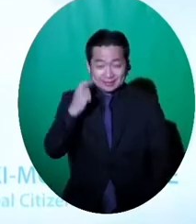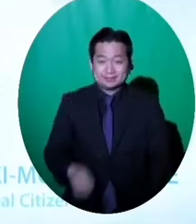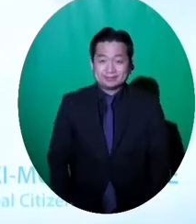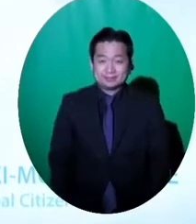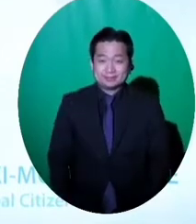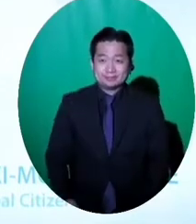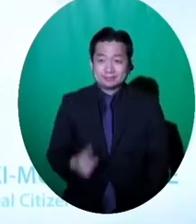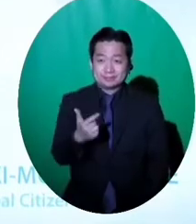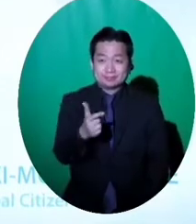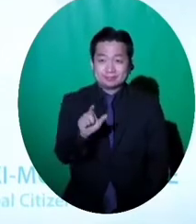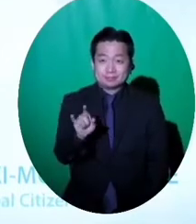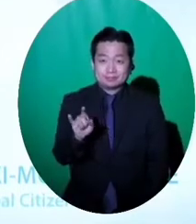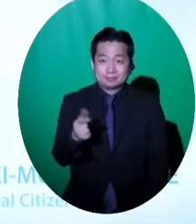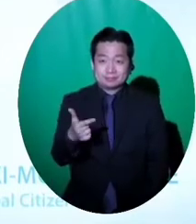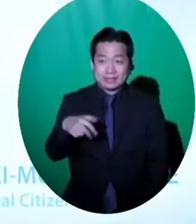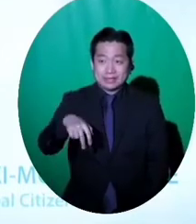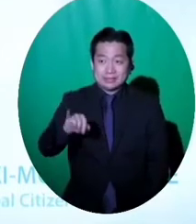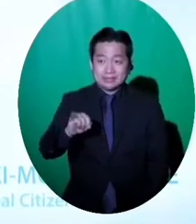Hello, Professor.